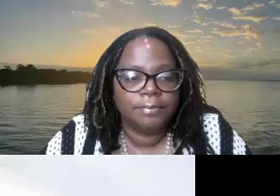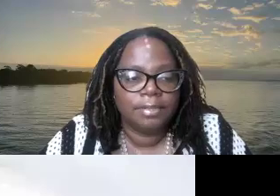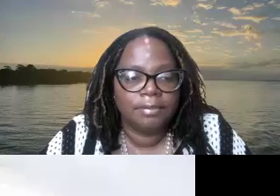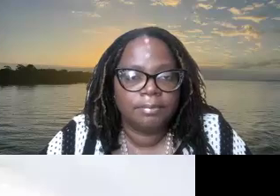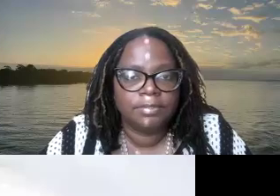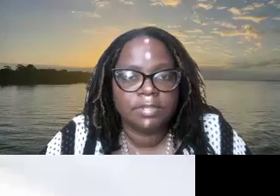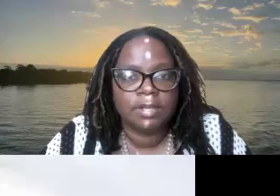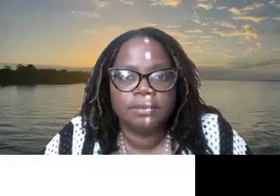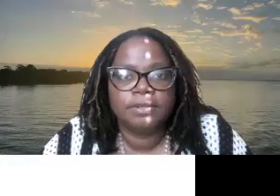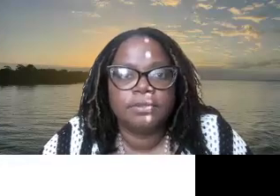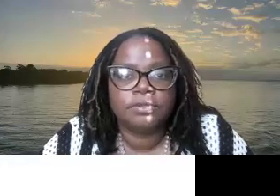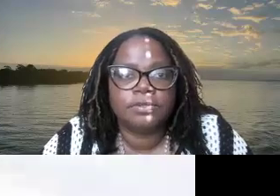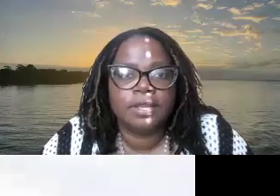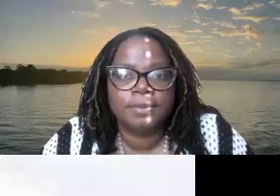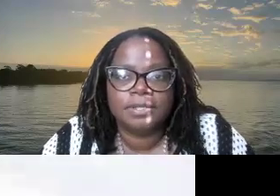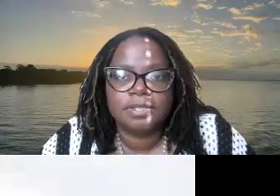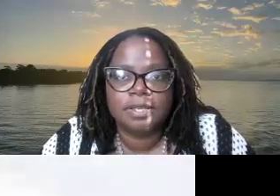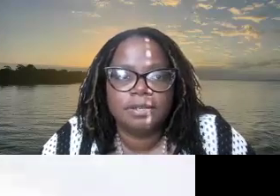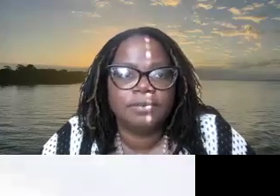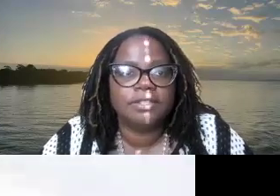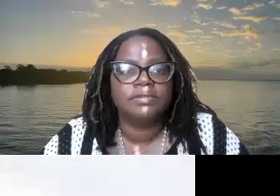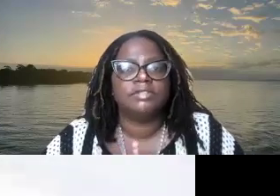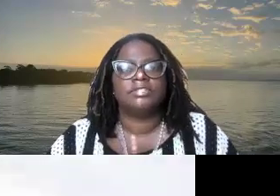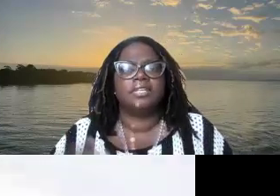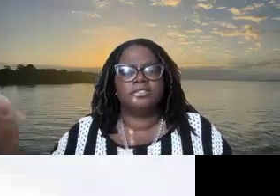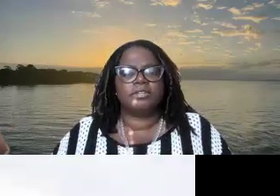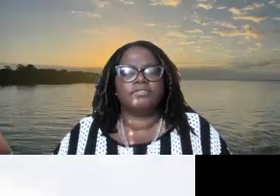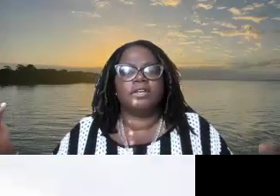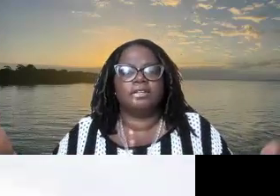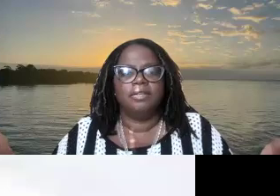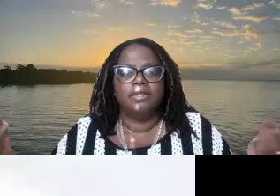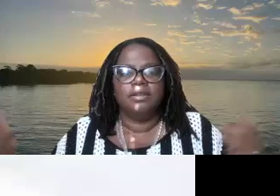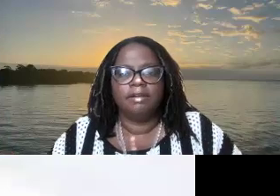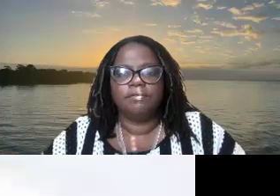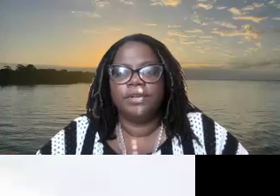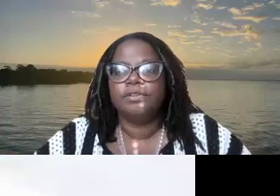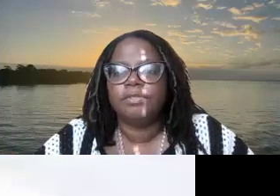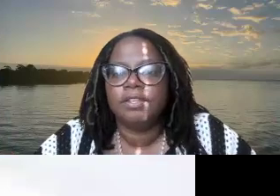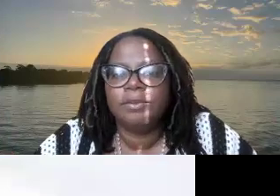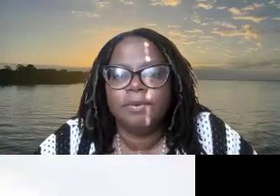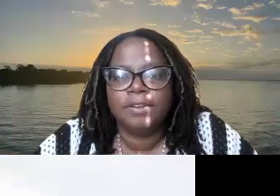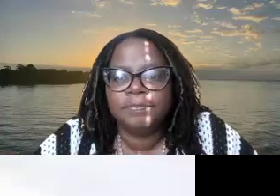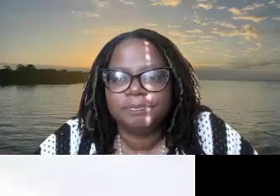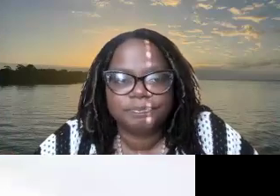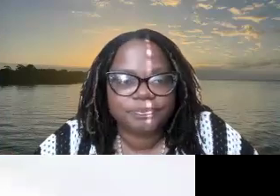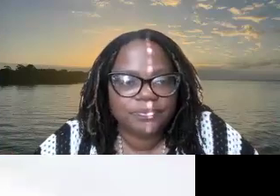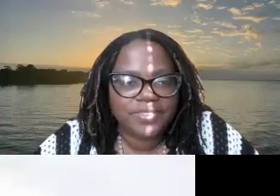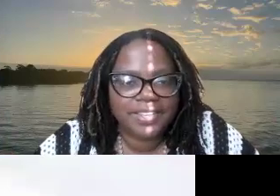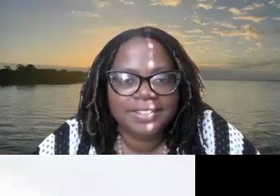really helpful here when you're talking about cultural competence. And I wanted you to just take a self-check of where do you think you